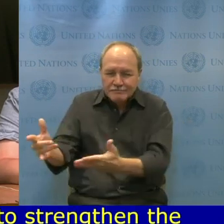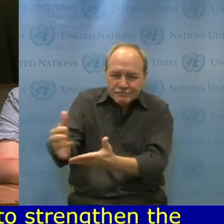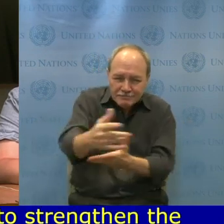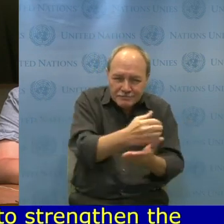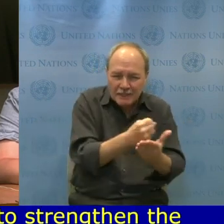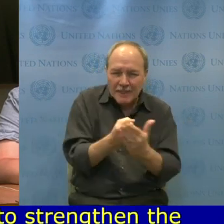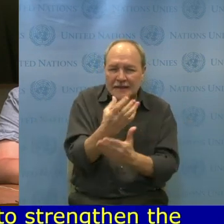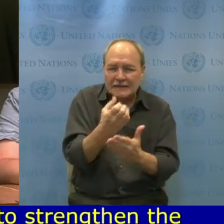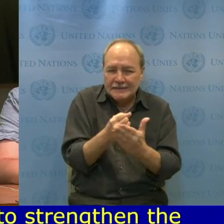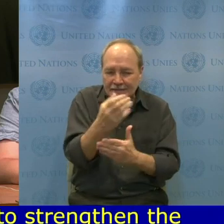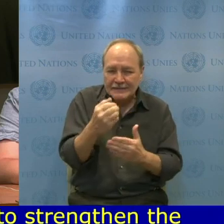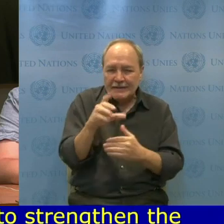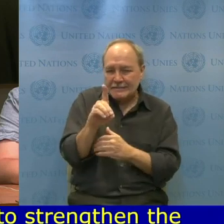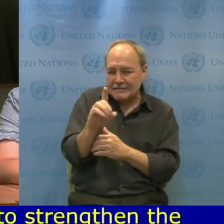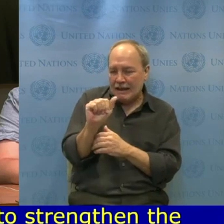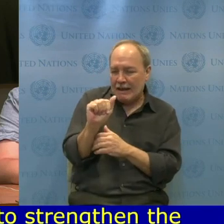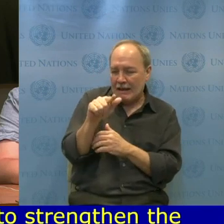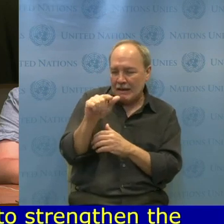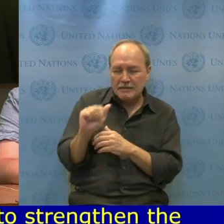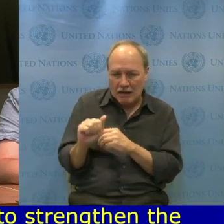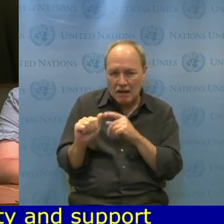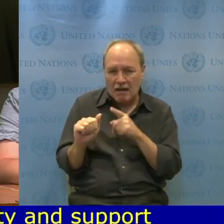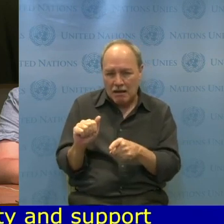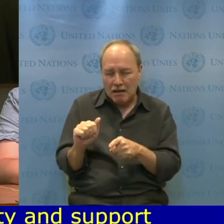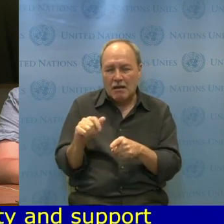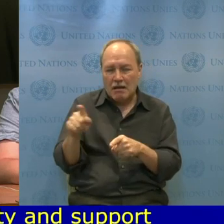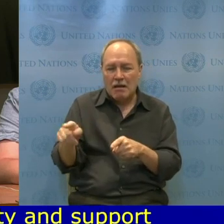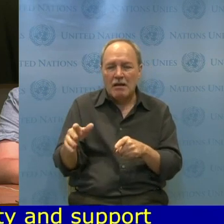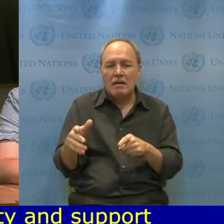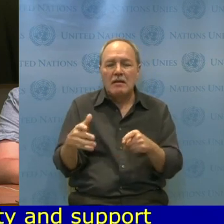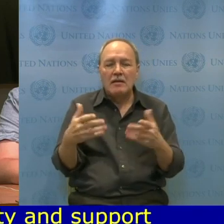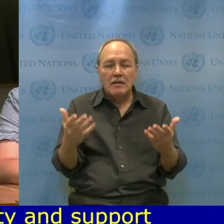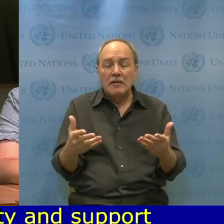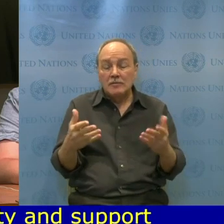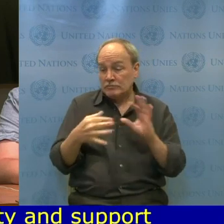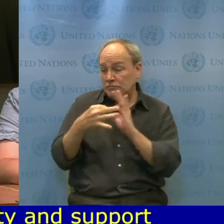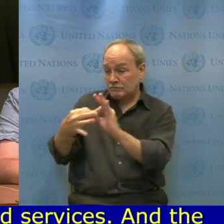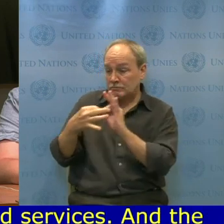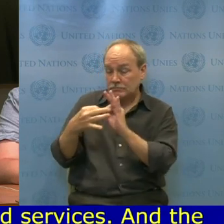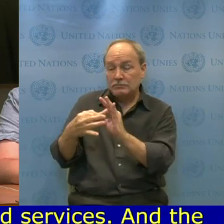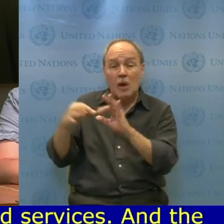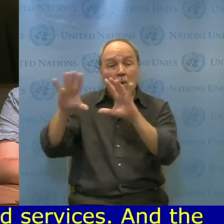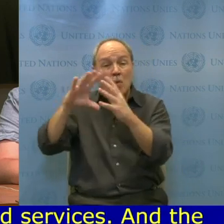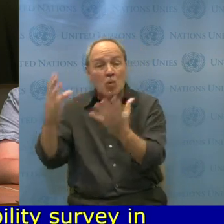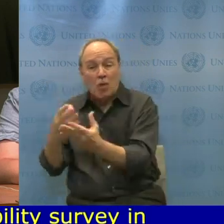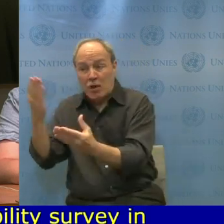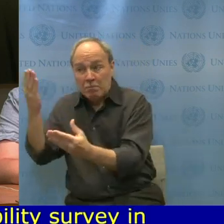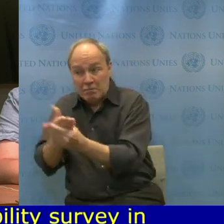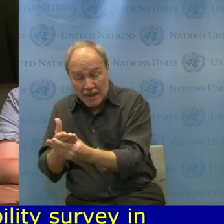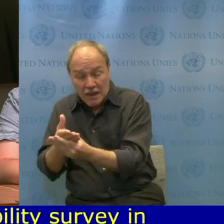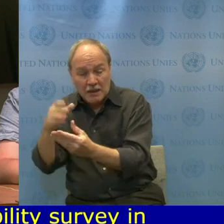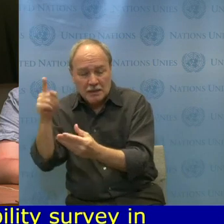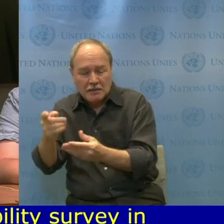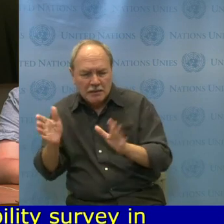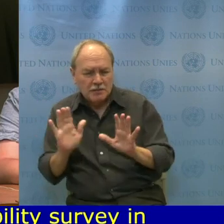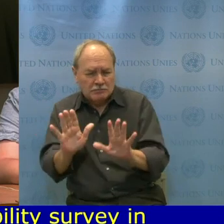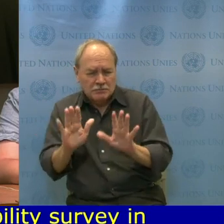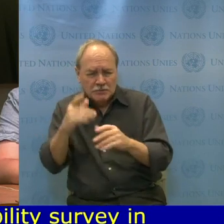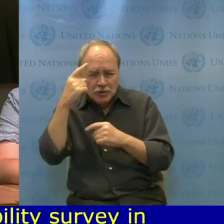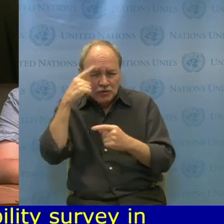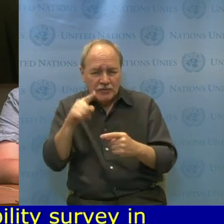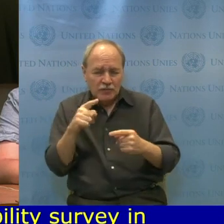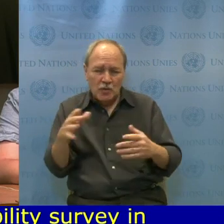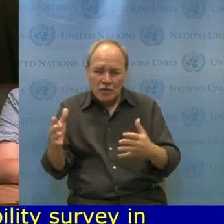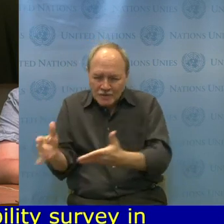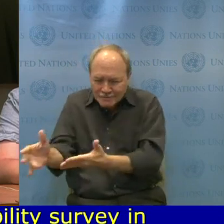a model disability survey in collaboration with the World Bank and has continued to push for the integration of health data and measurement, incorporating